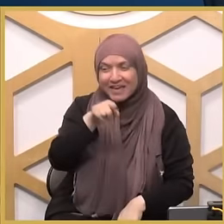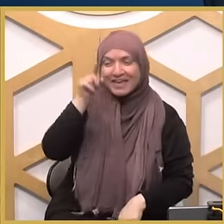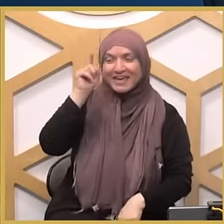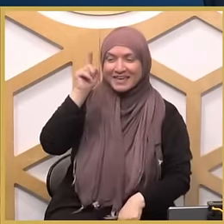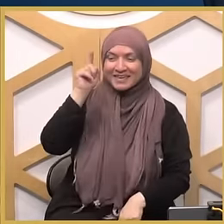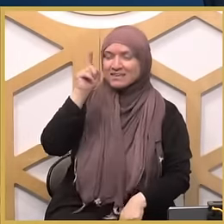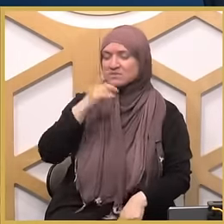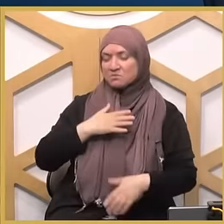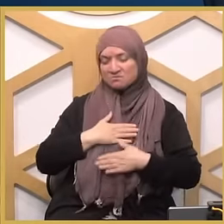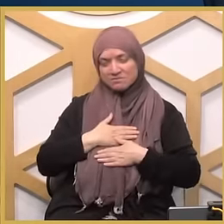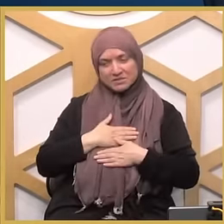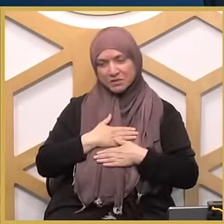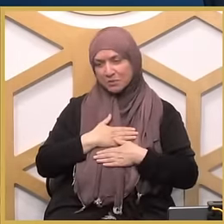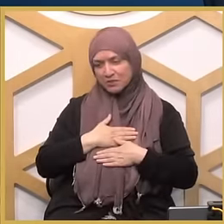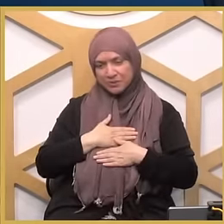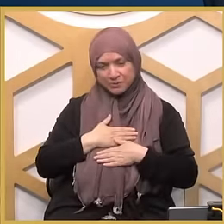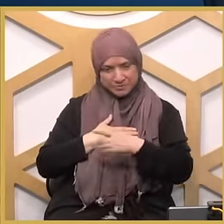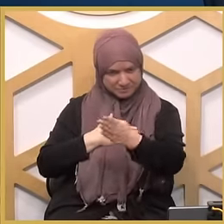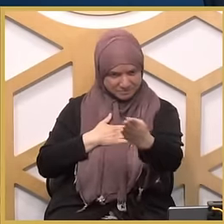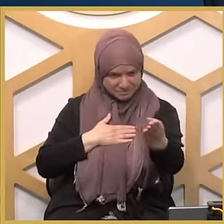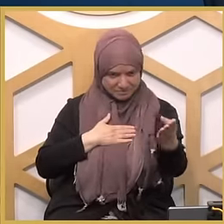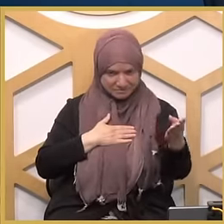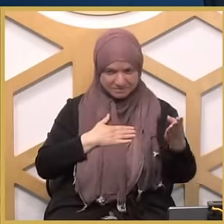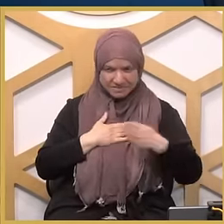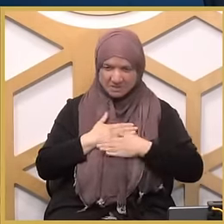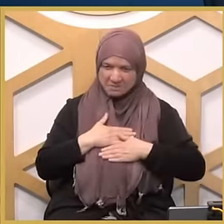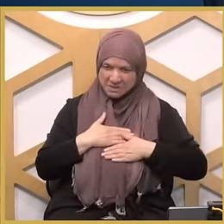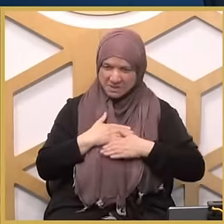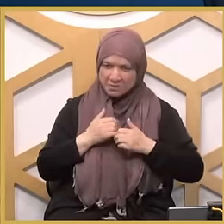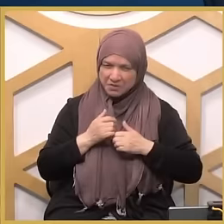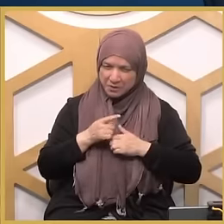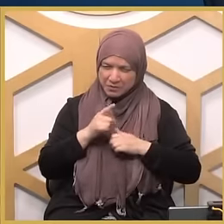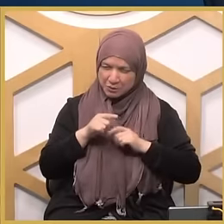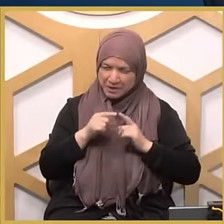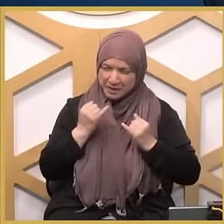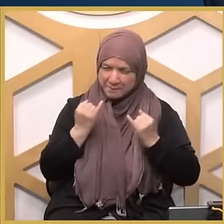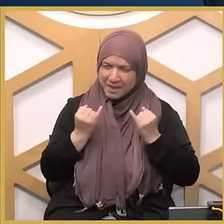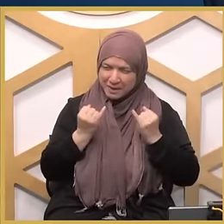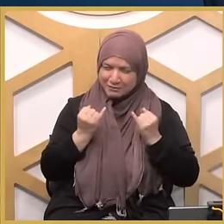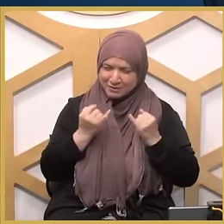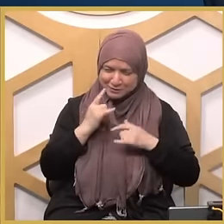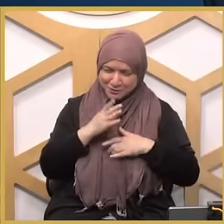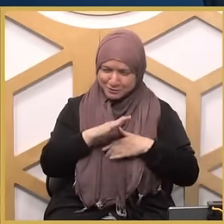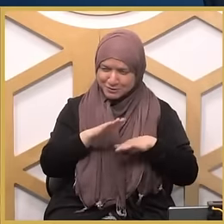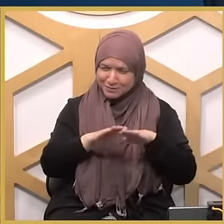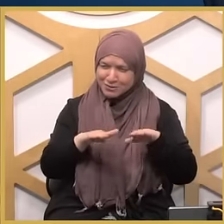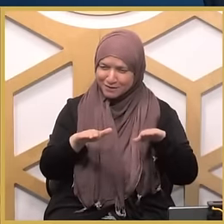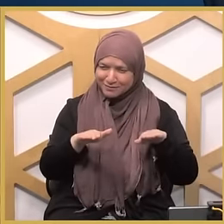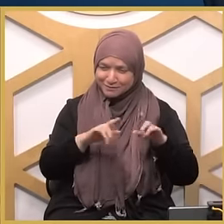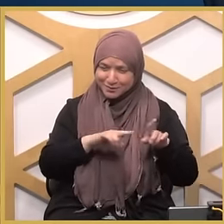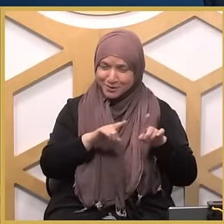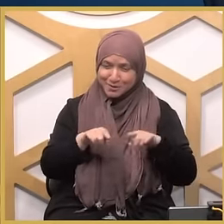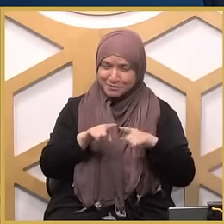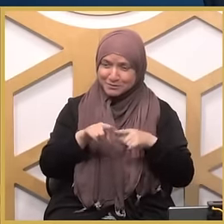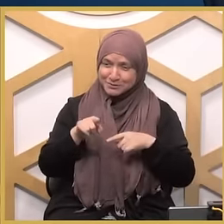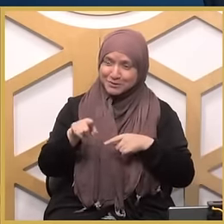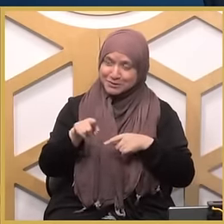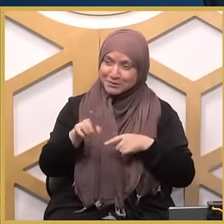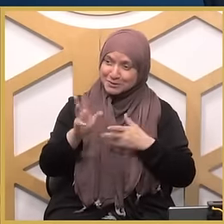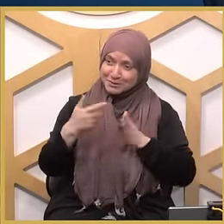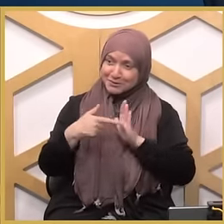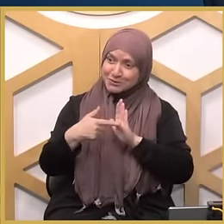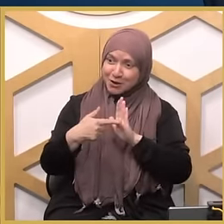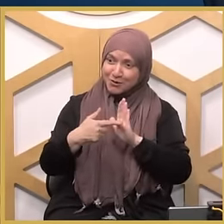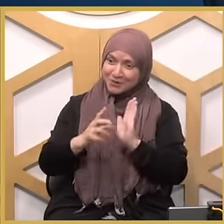child comes to you with something, with a work that they've done, and you praise them for it. Then they go to continue, and they see that you're looking at